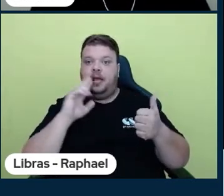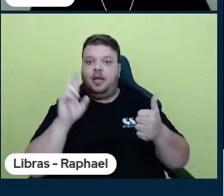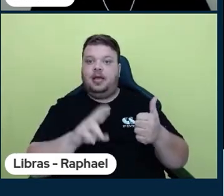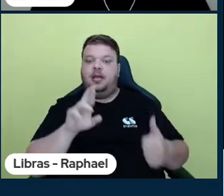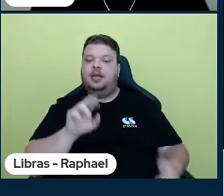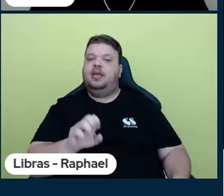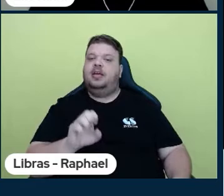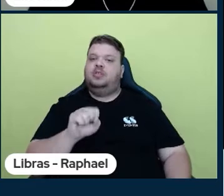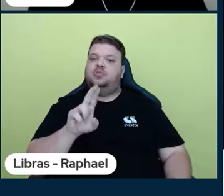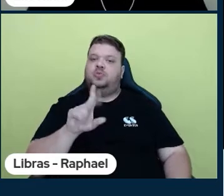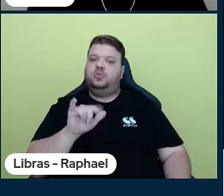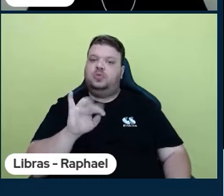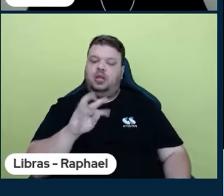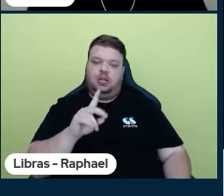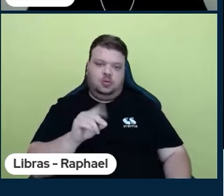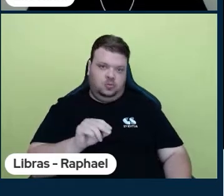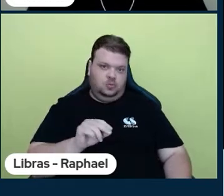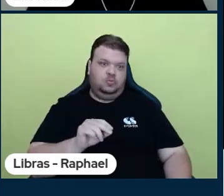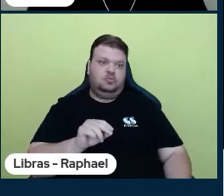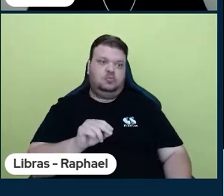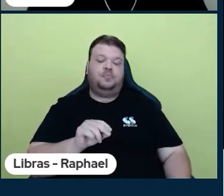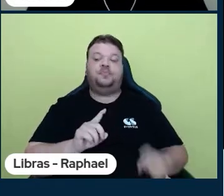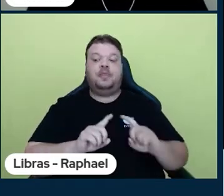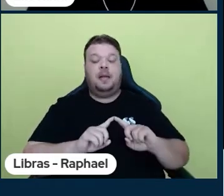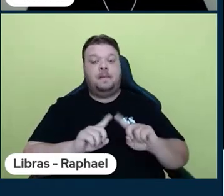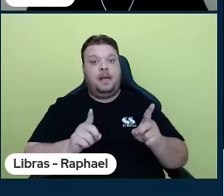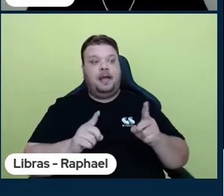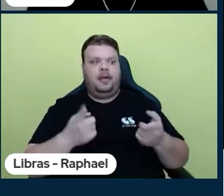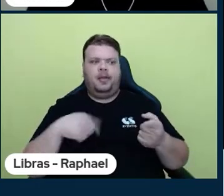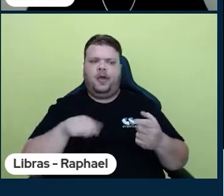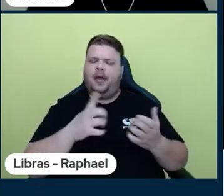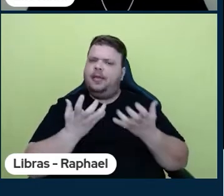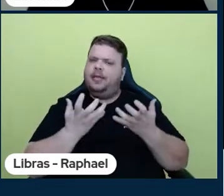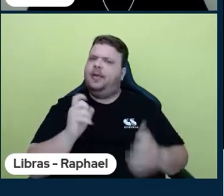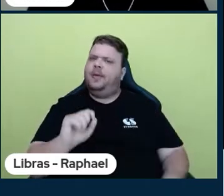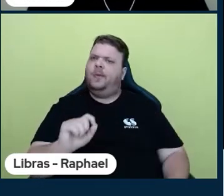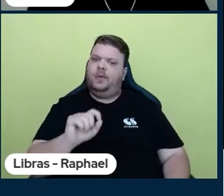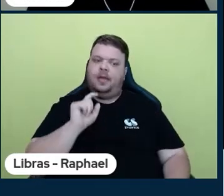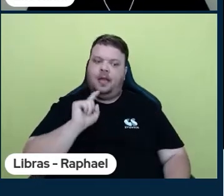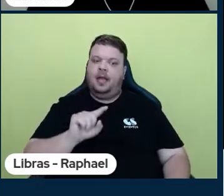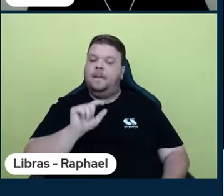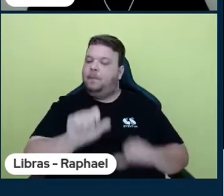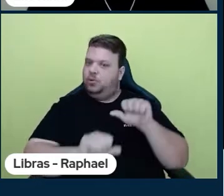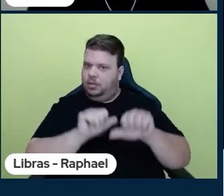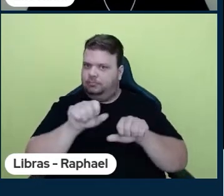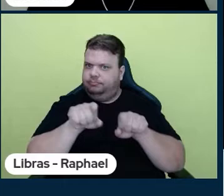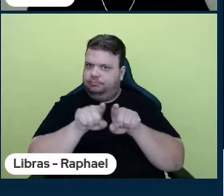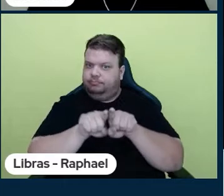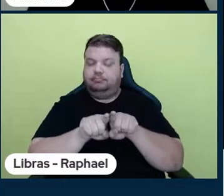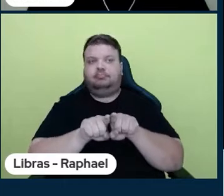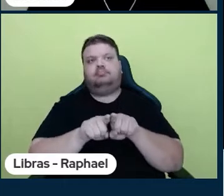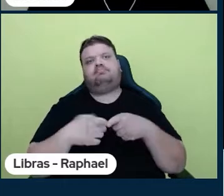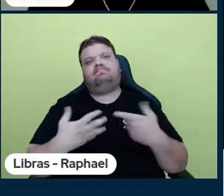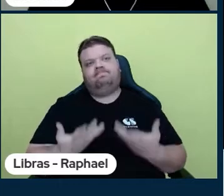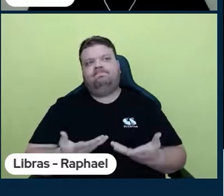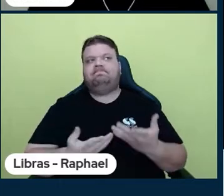want the website, we want the SEO the teams to take their part in this